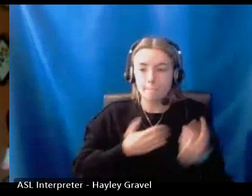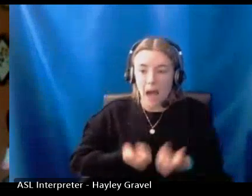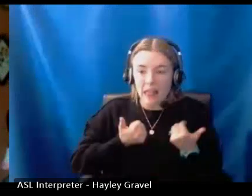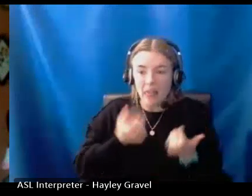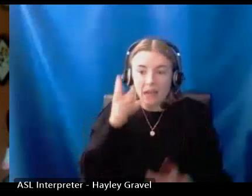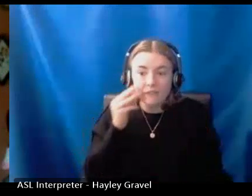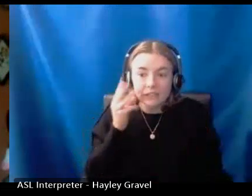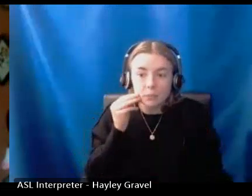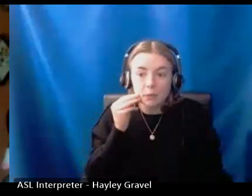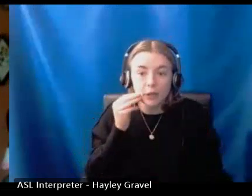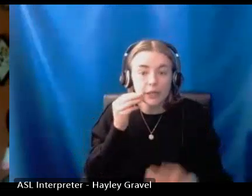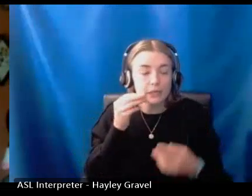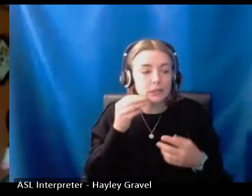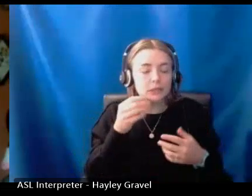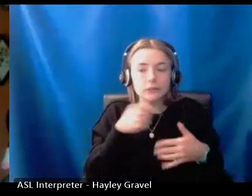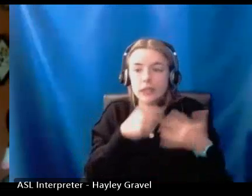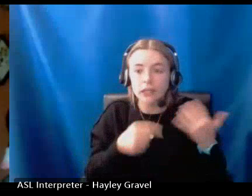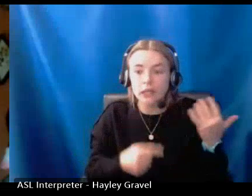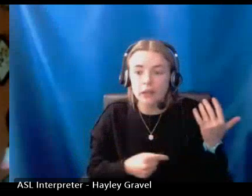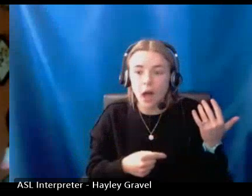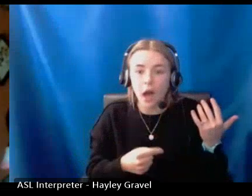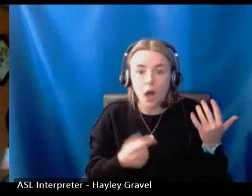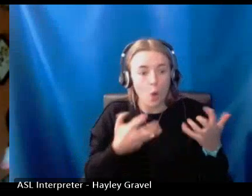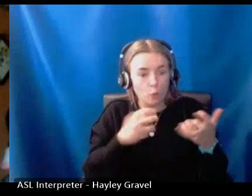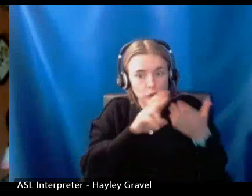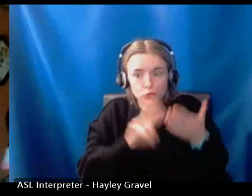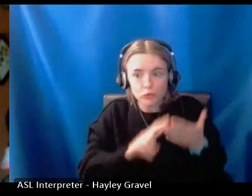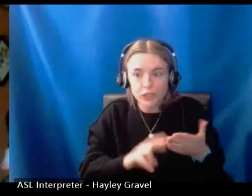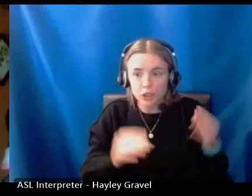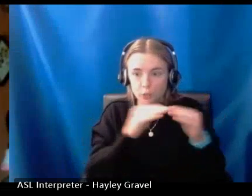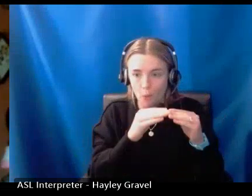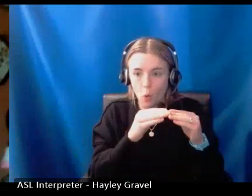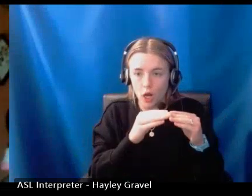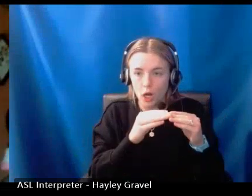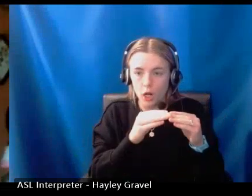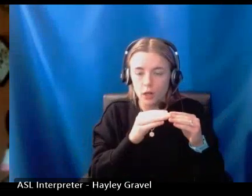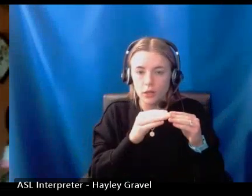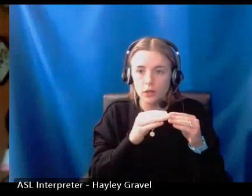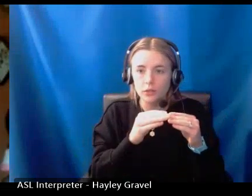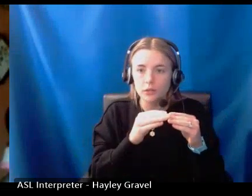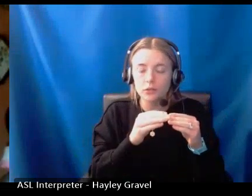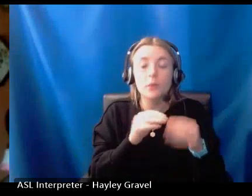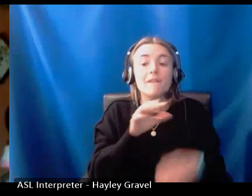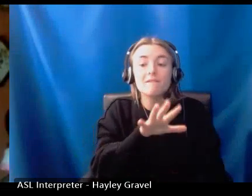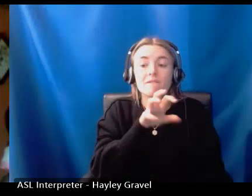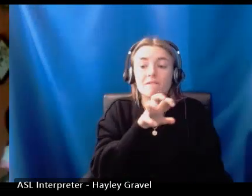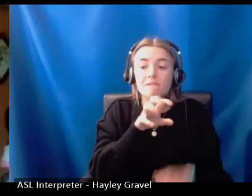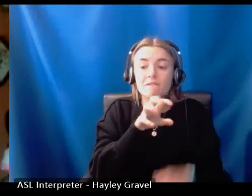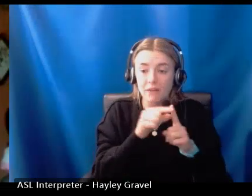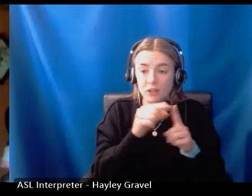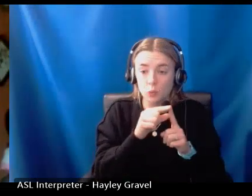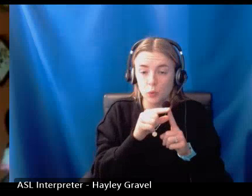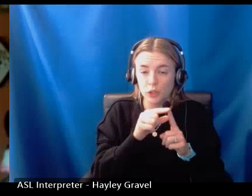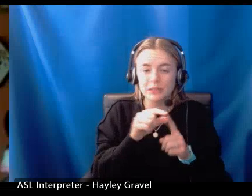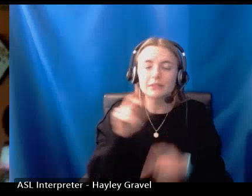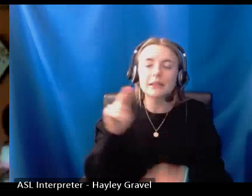blah. It can. I need it in a narrative form. I need 500 words. I don't want it in an